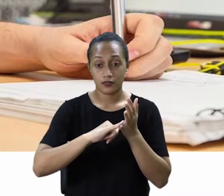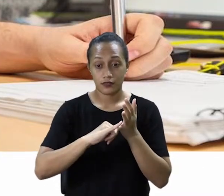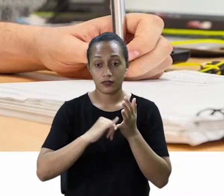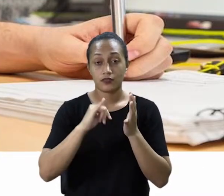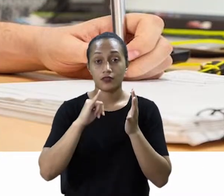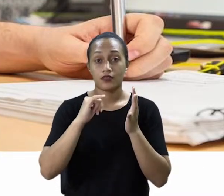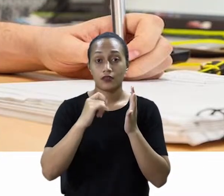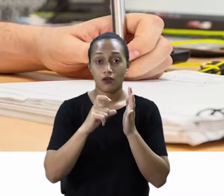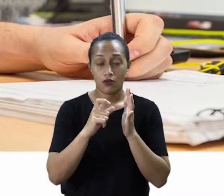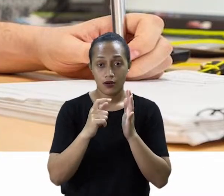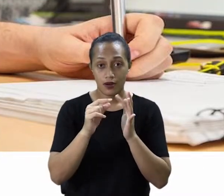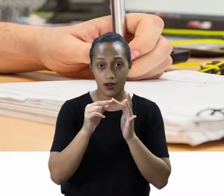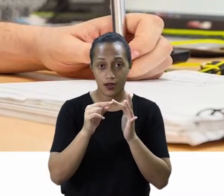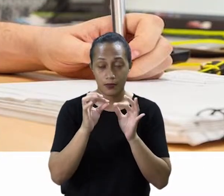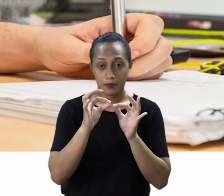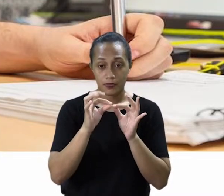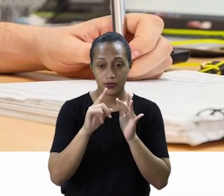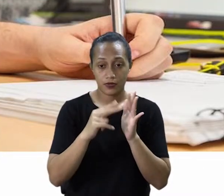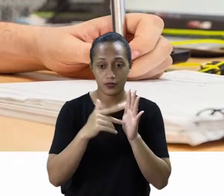Transcribing.